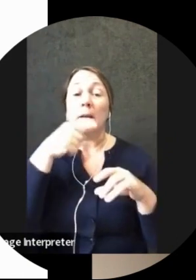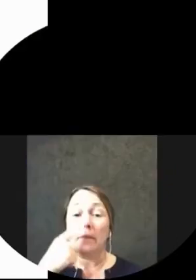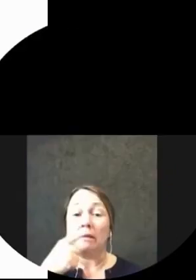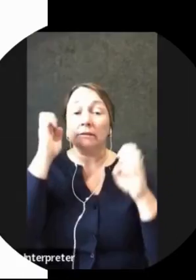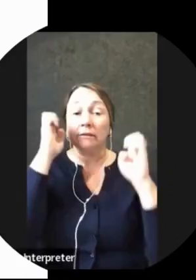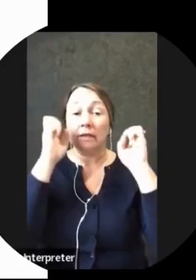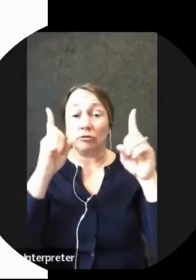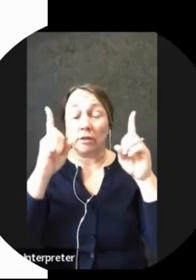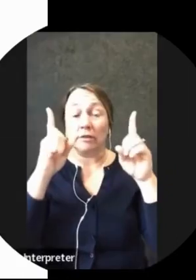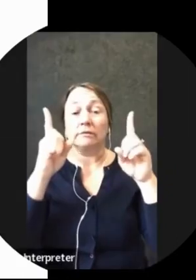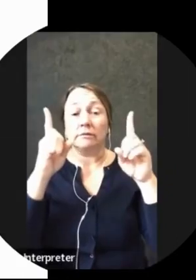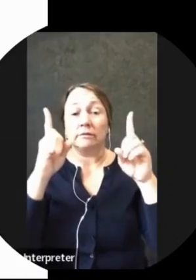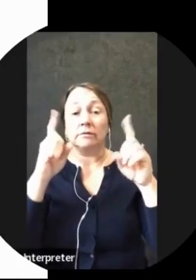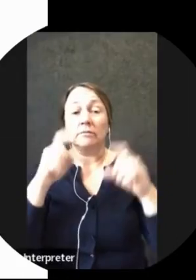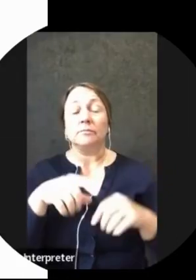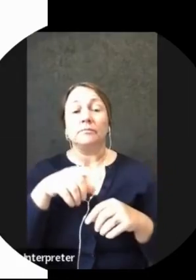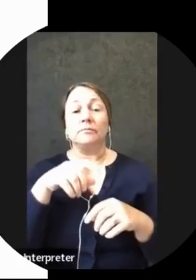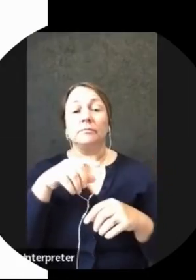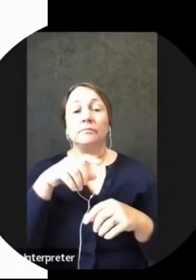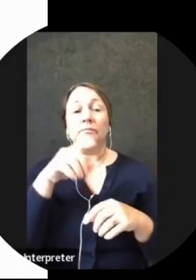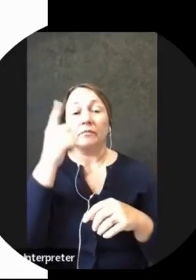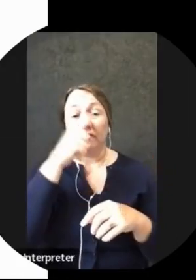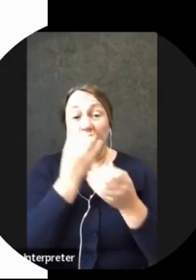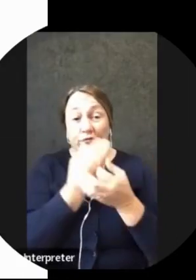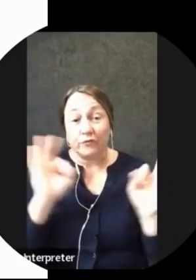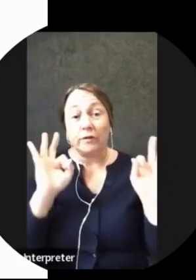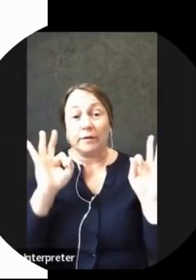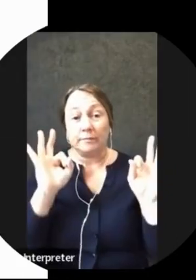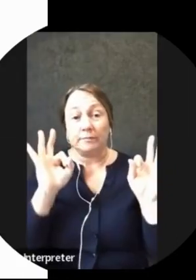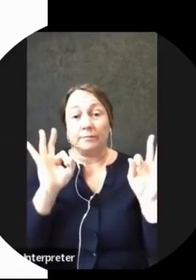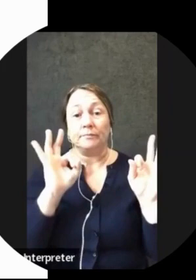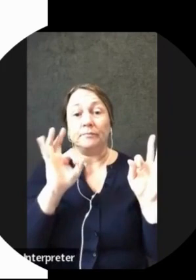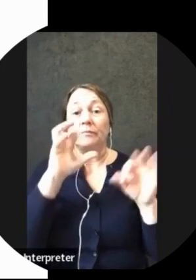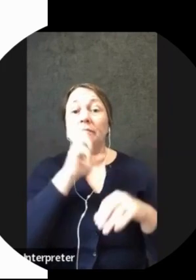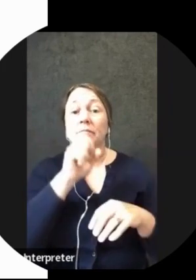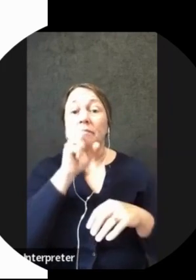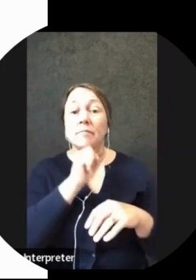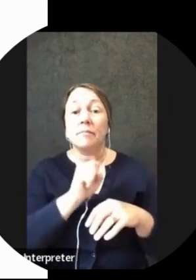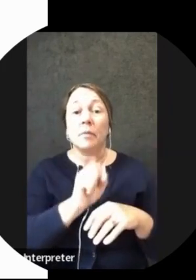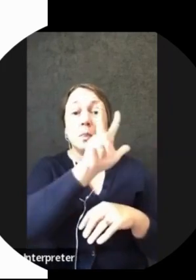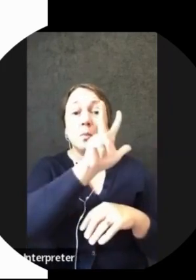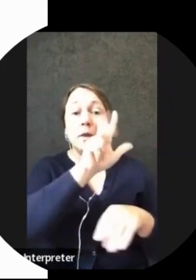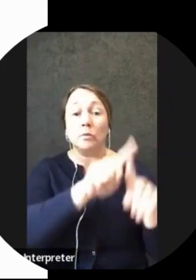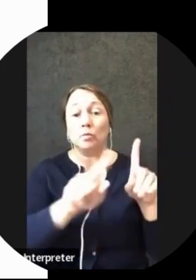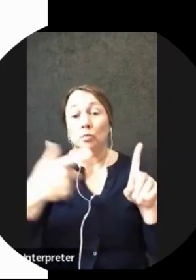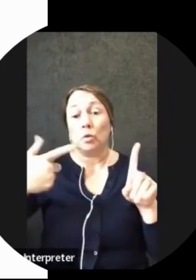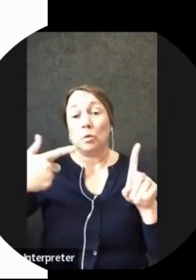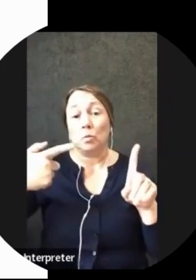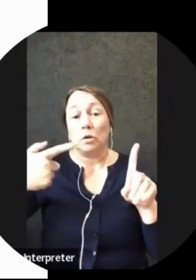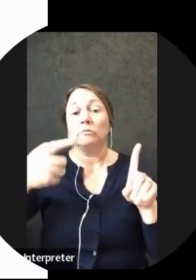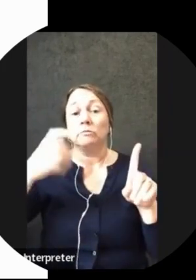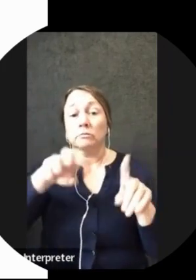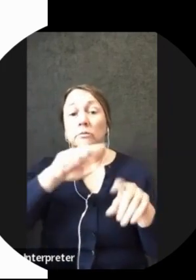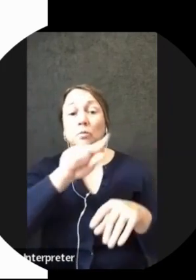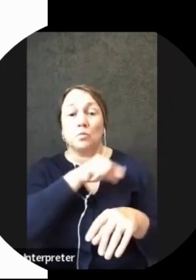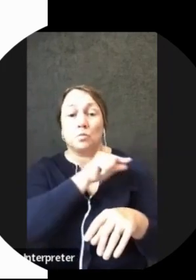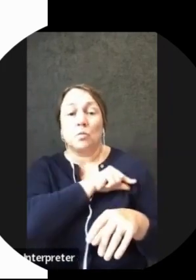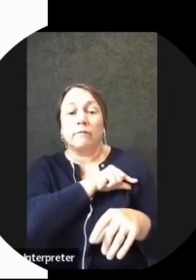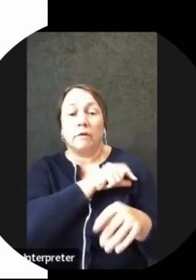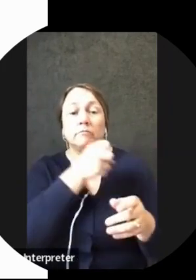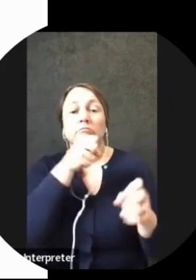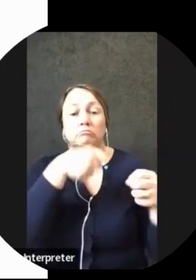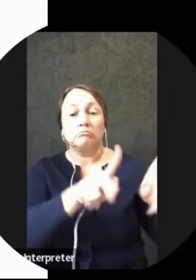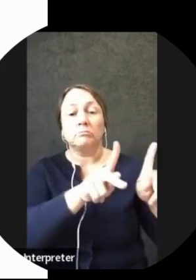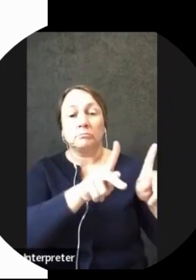all students ages 3 through 21 that qualify. What is appropriate will depend on the student's individual needs.